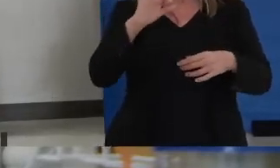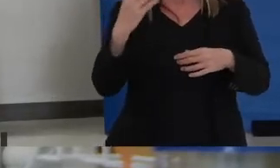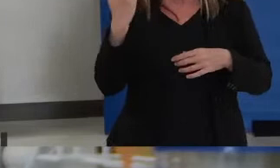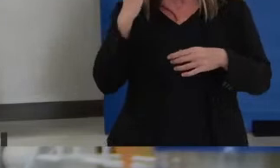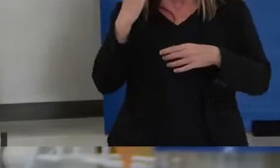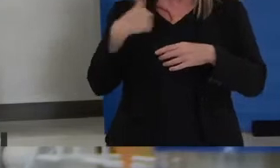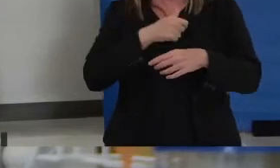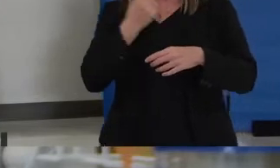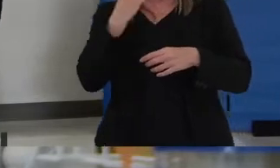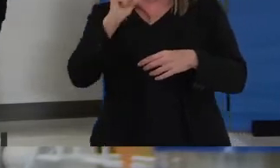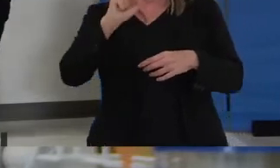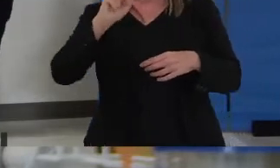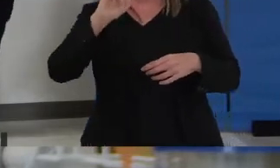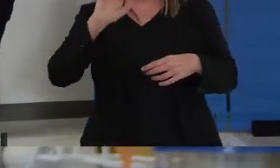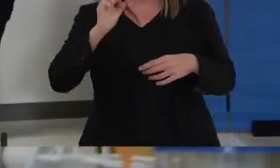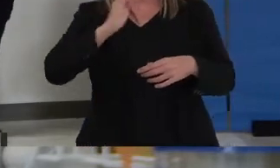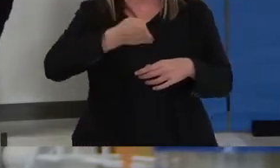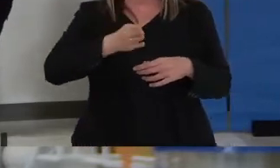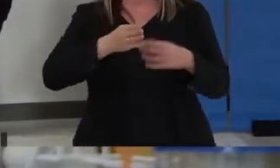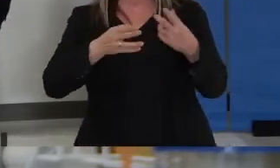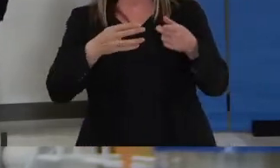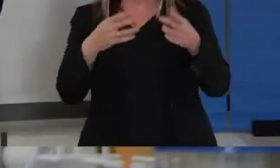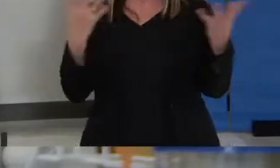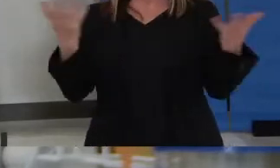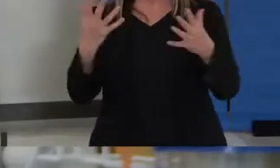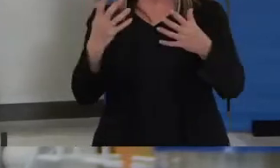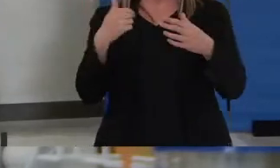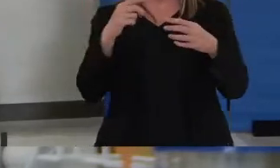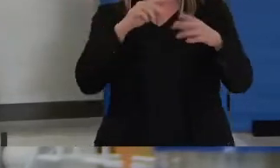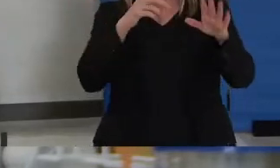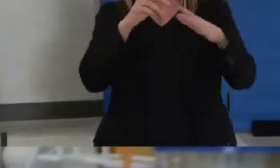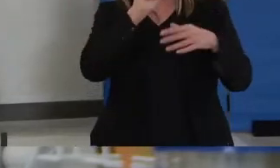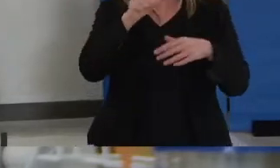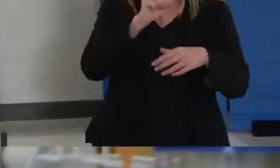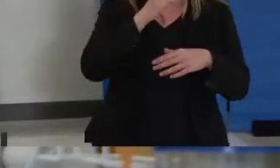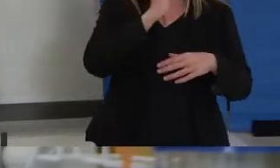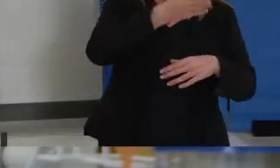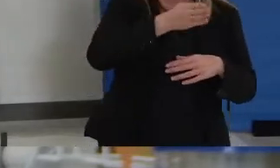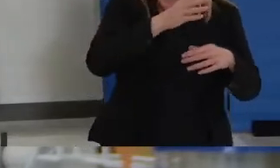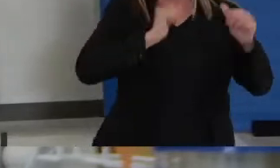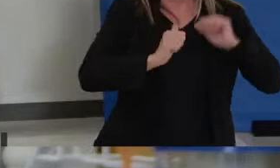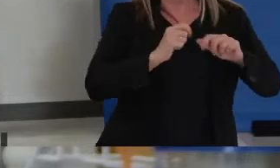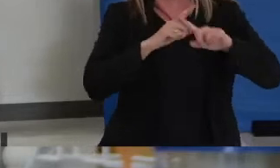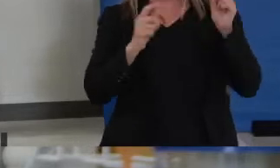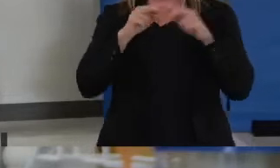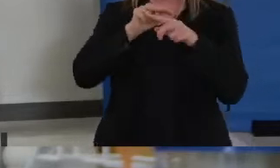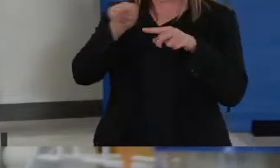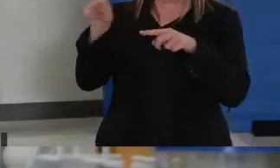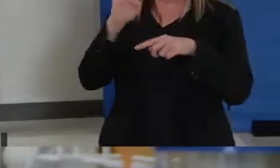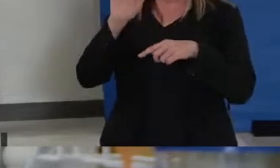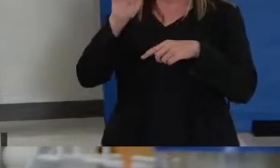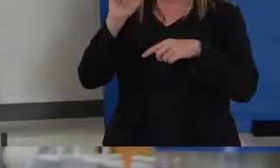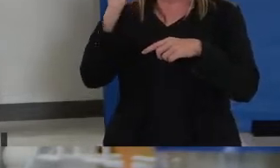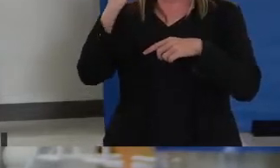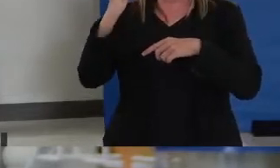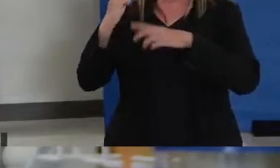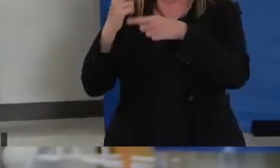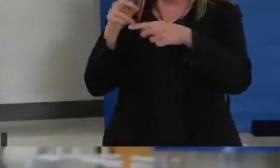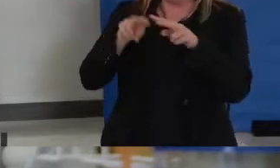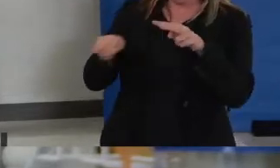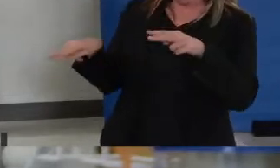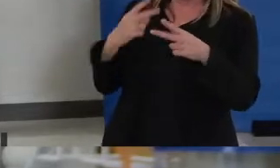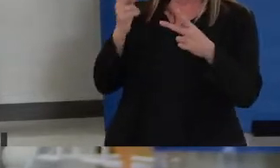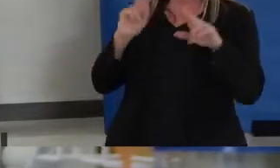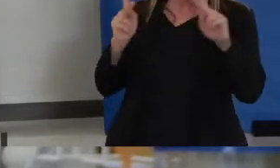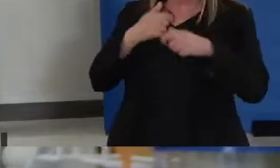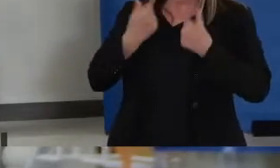on Broadway? Was the condition of people on BART. Was the condition of people on BART. And she would talk descriptively about it. I won't hear. But